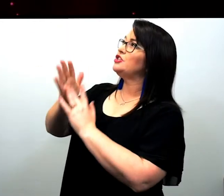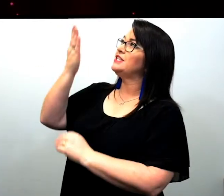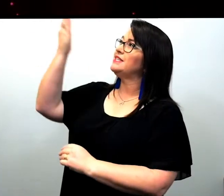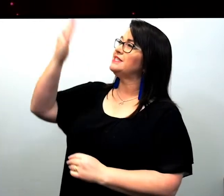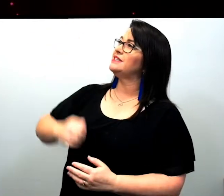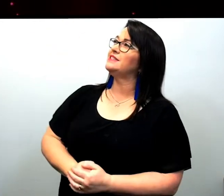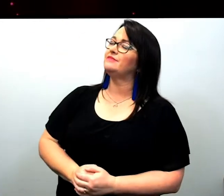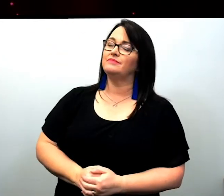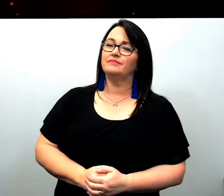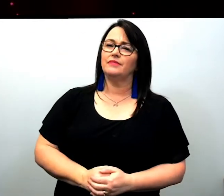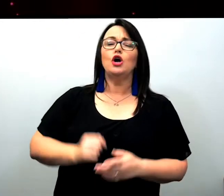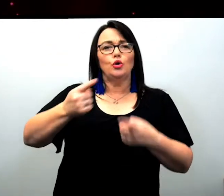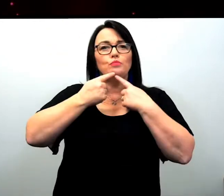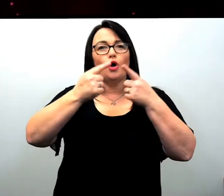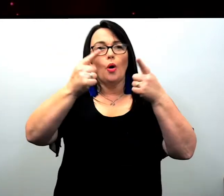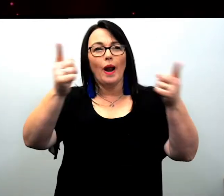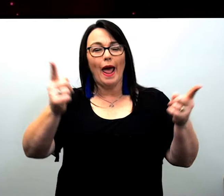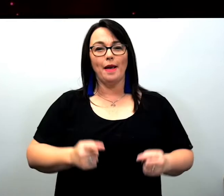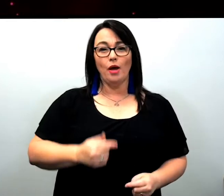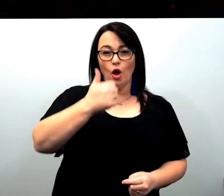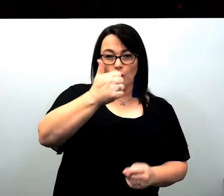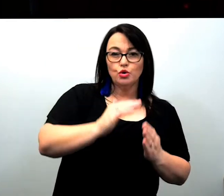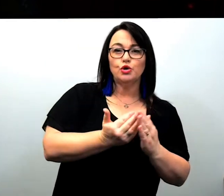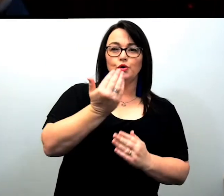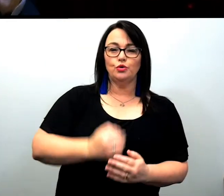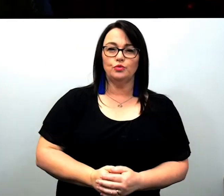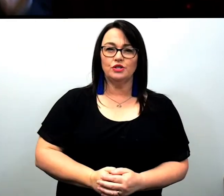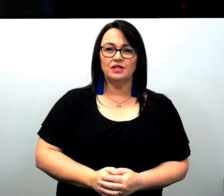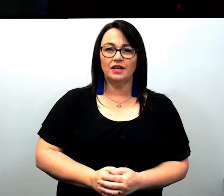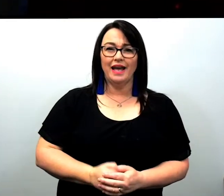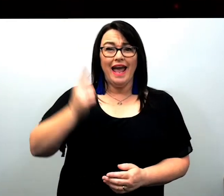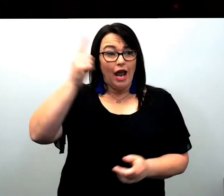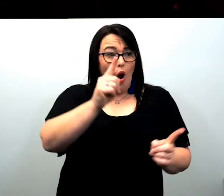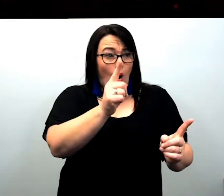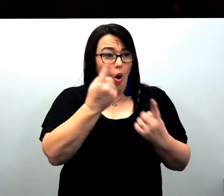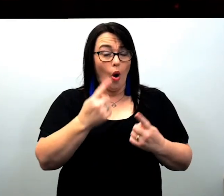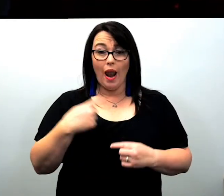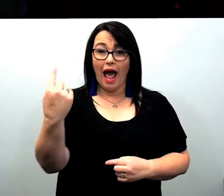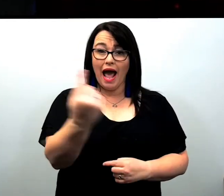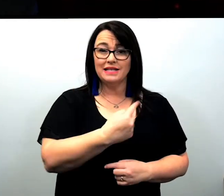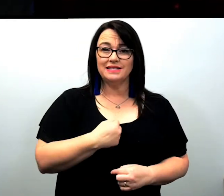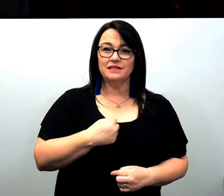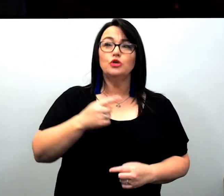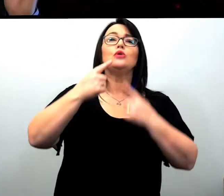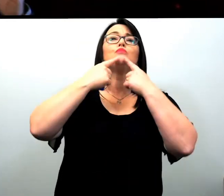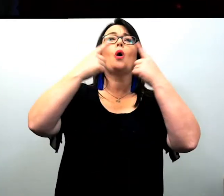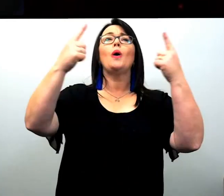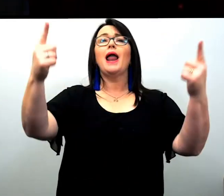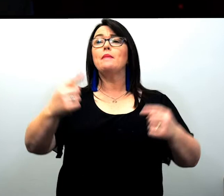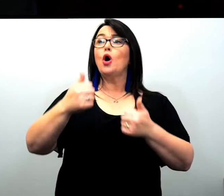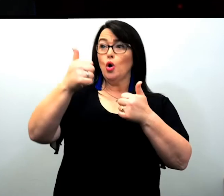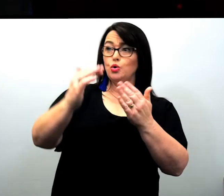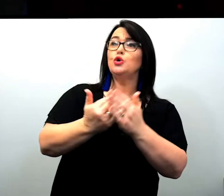the proclamation of the gospel. We're being called out to proclaim the good news. There's good